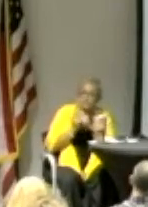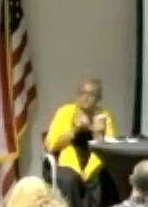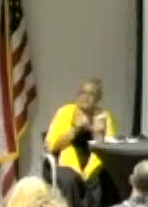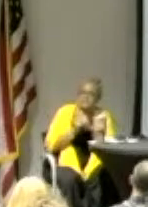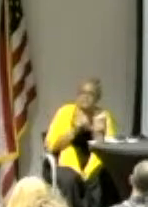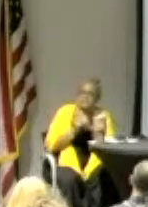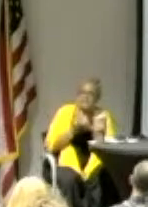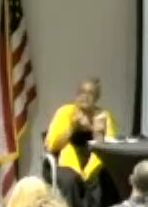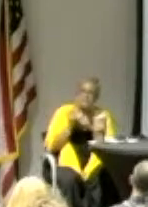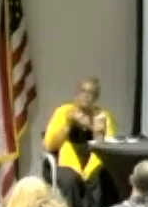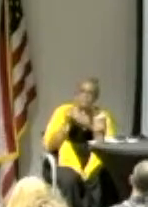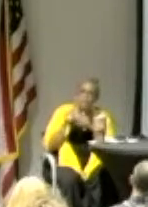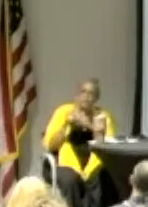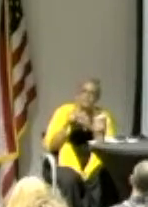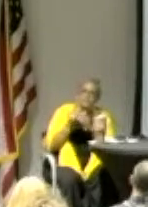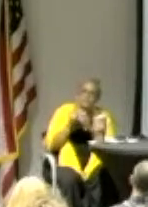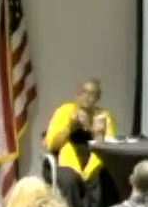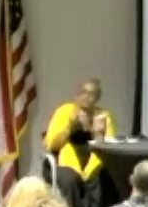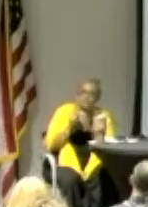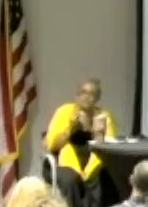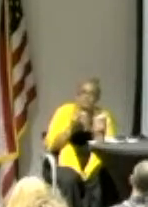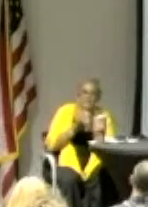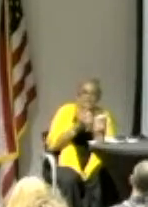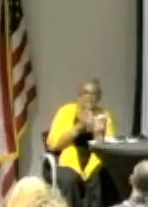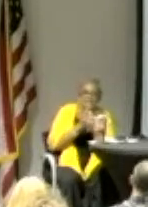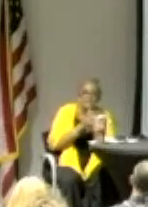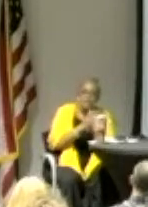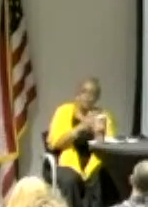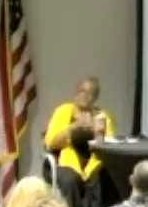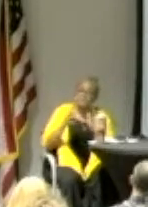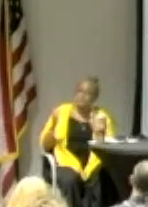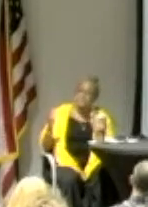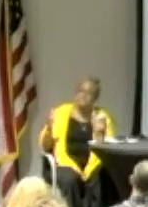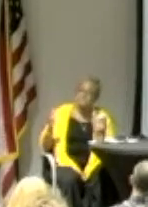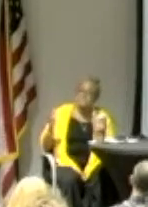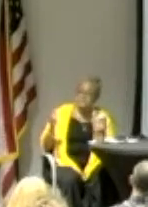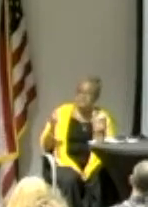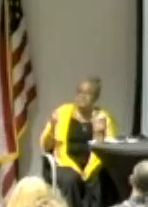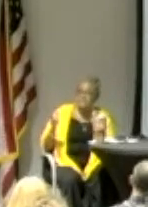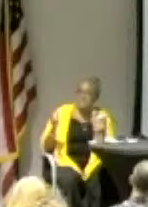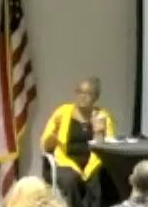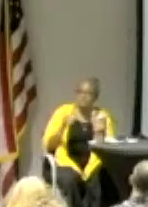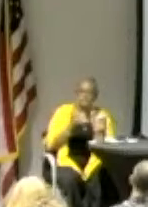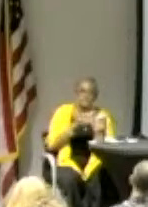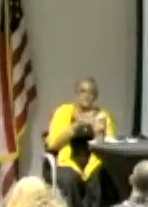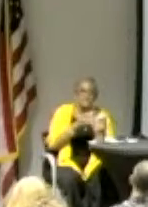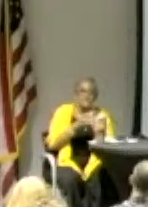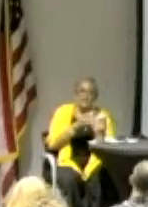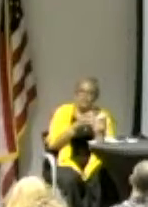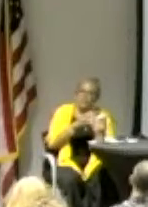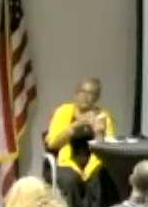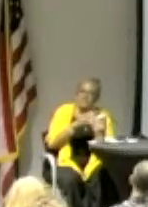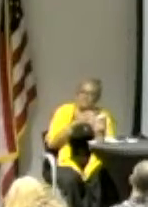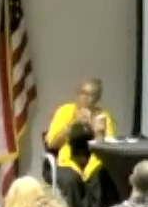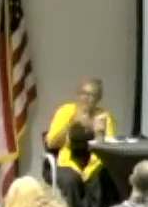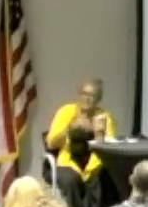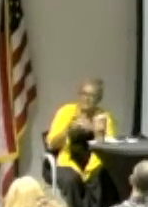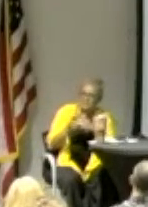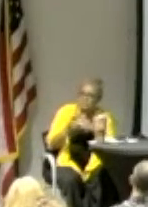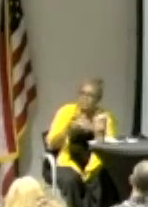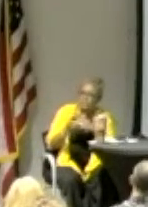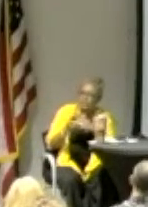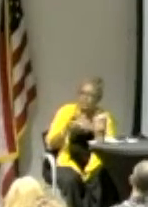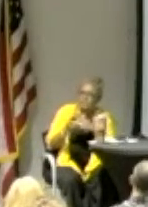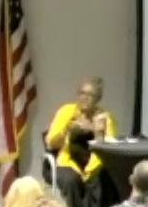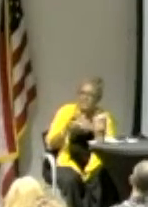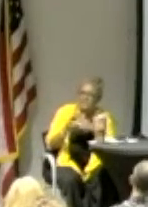up. And I try to express that. But part of it is also trying to recognize what's the rhythm of the institution, what is the practice